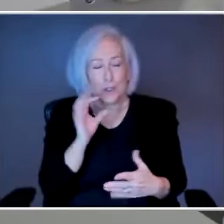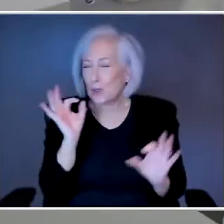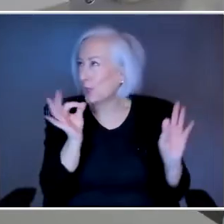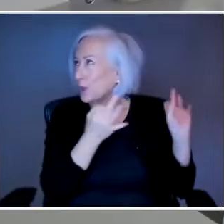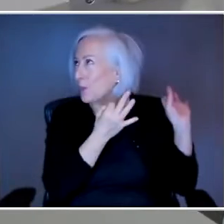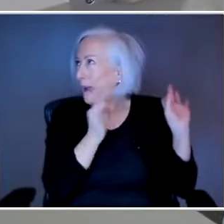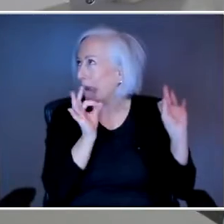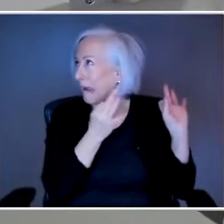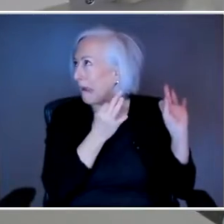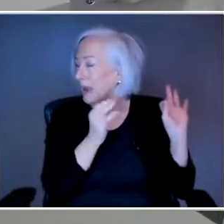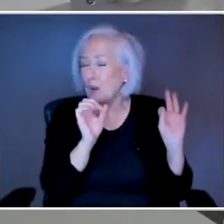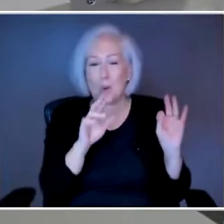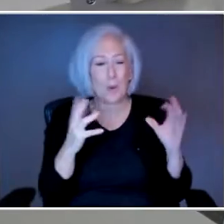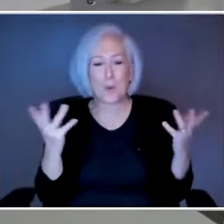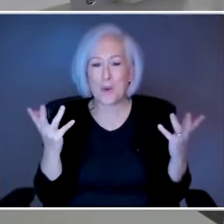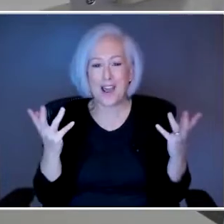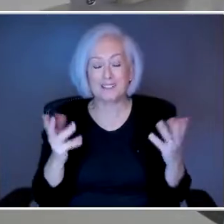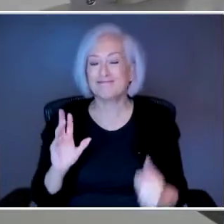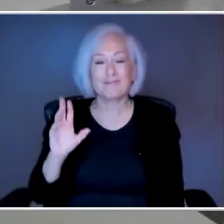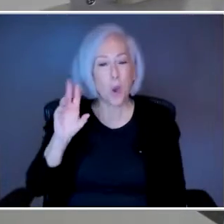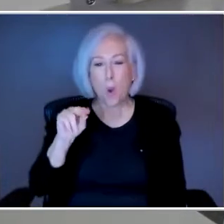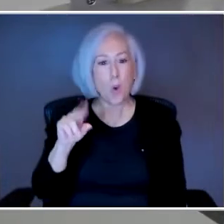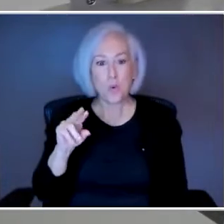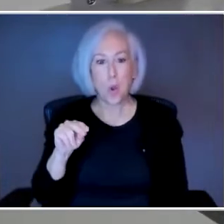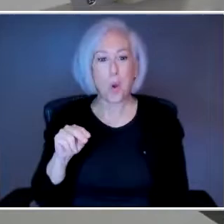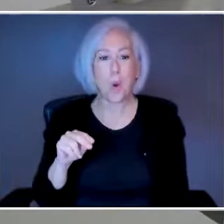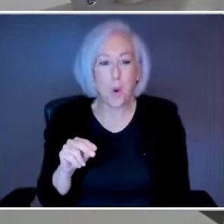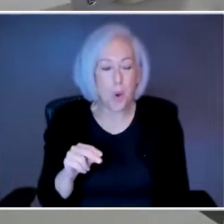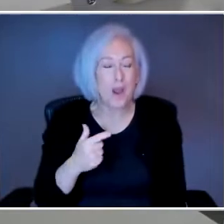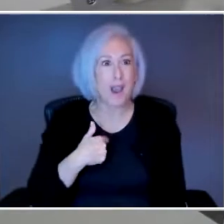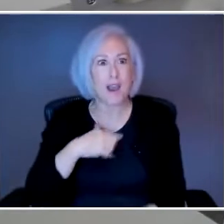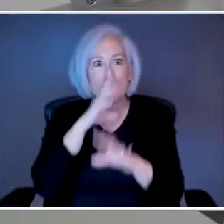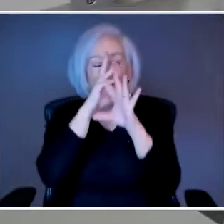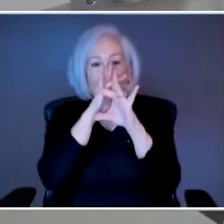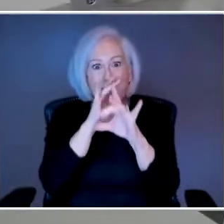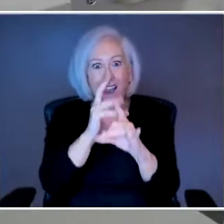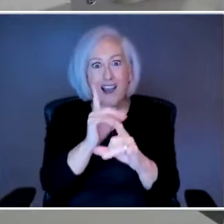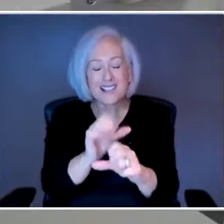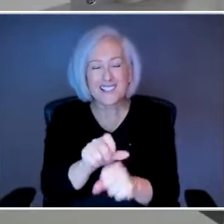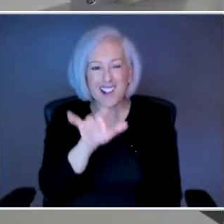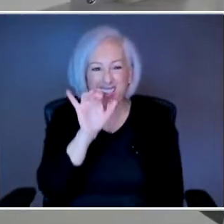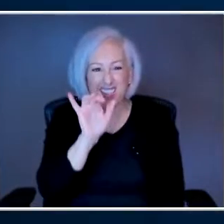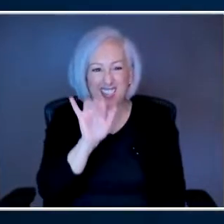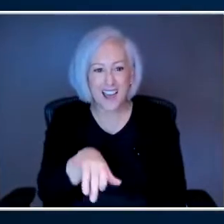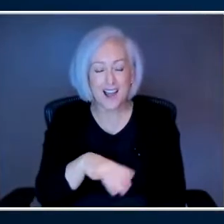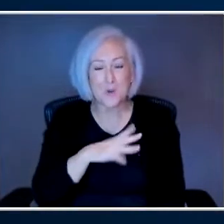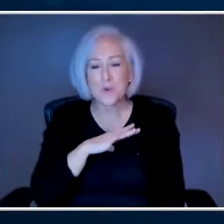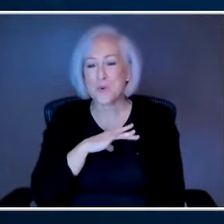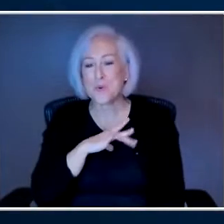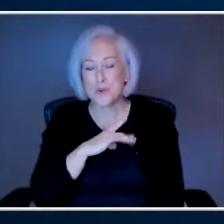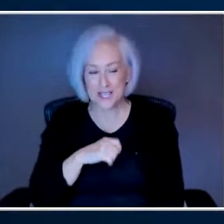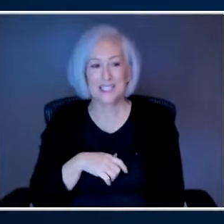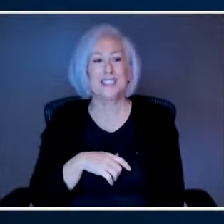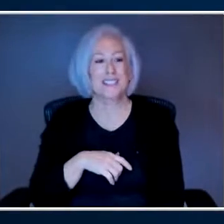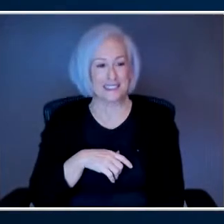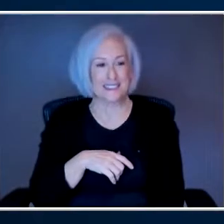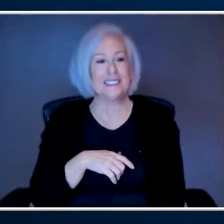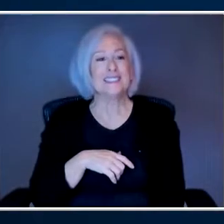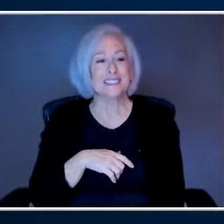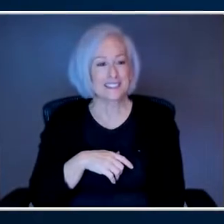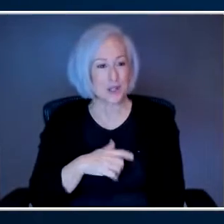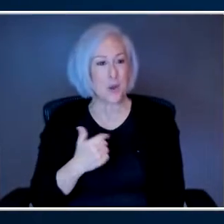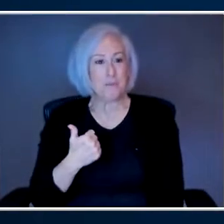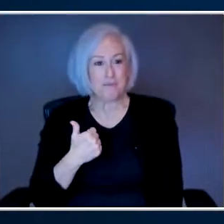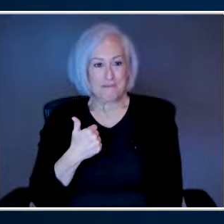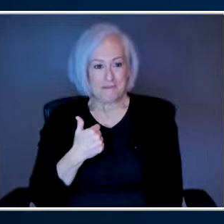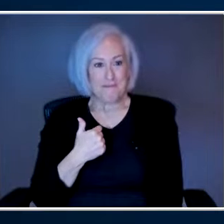into? No. I'm fascinated by such things, and so I would have brought it